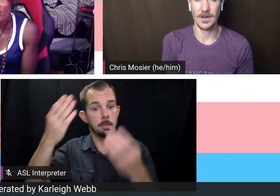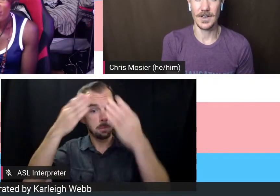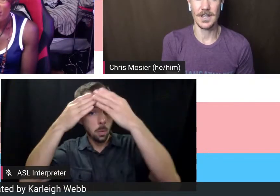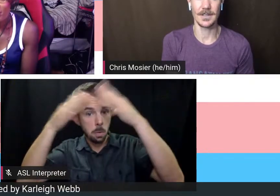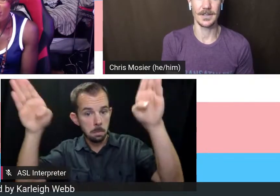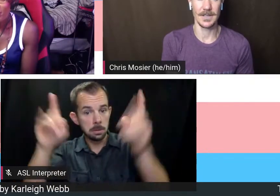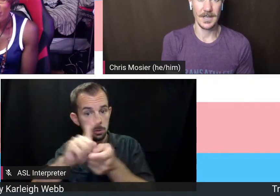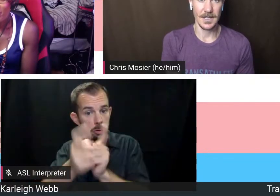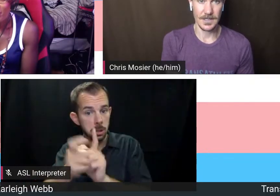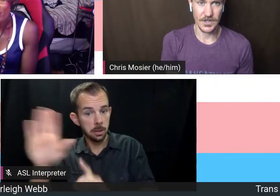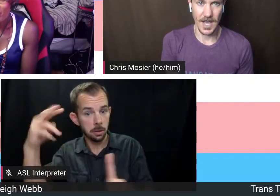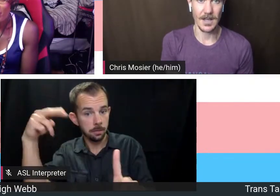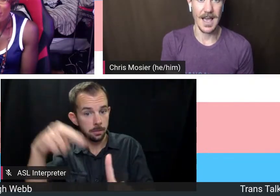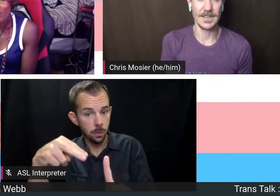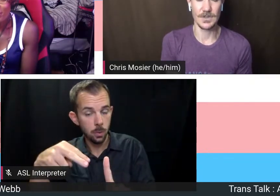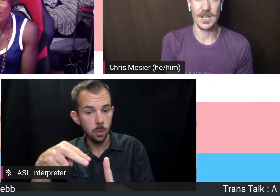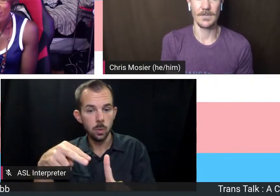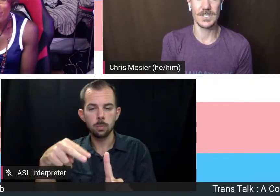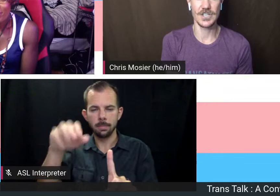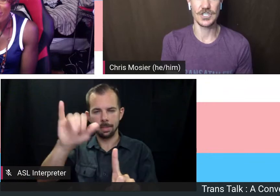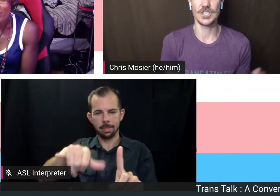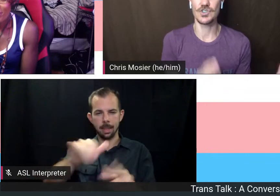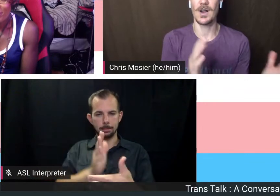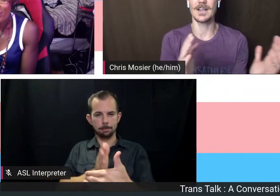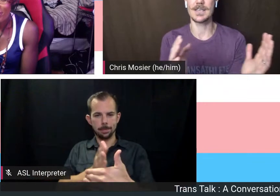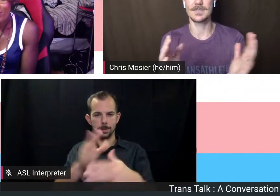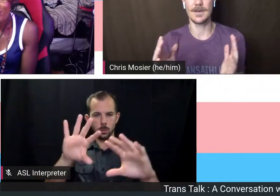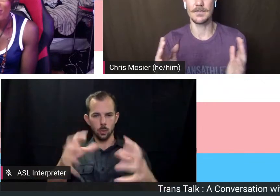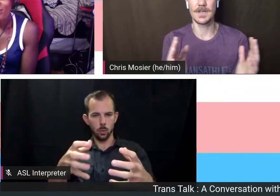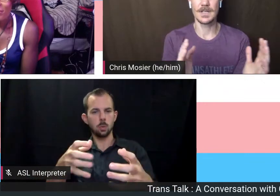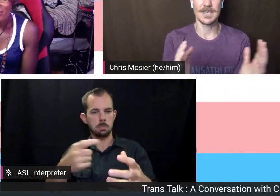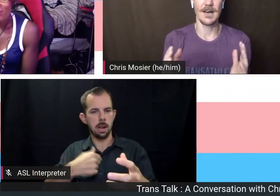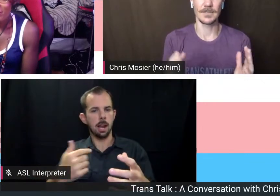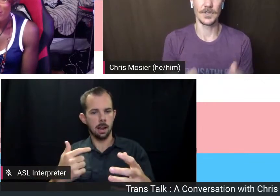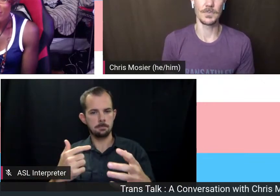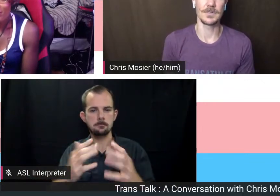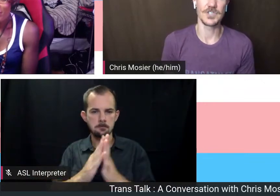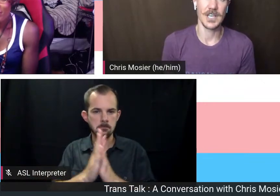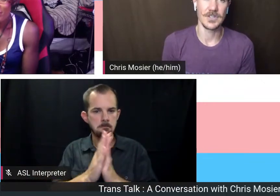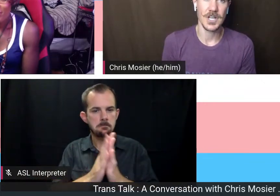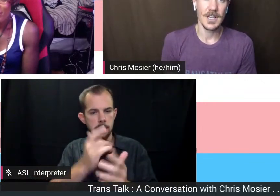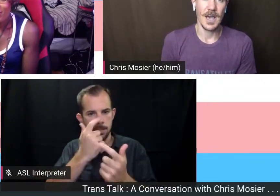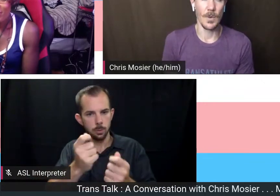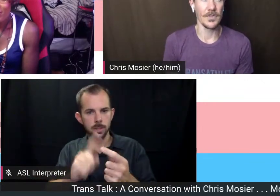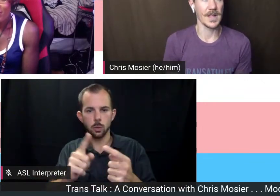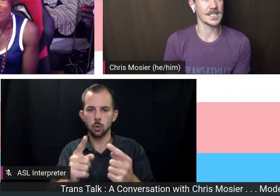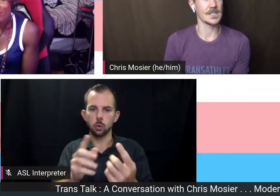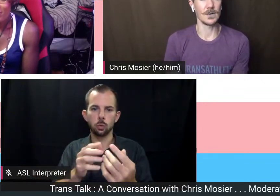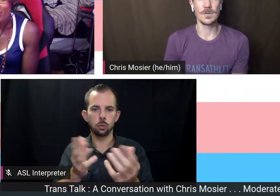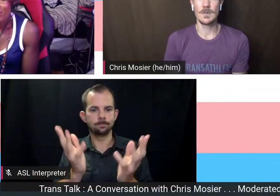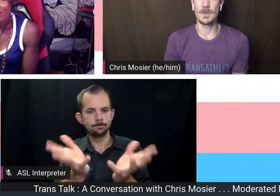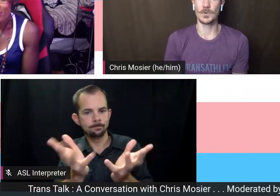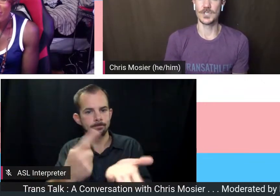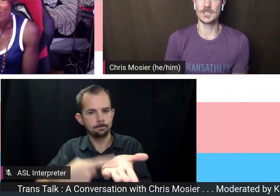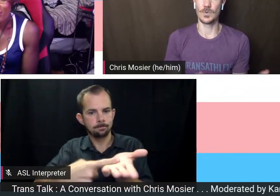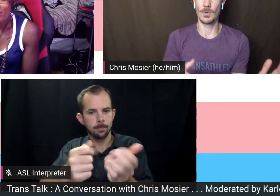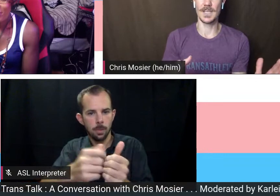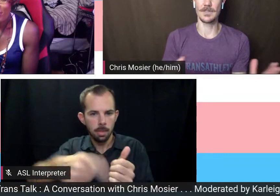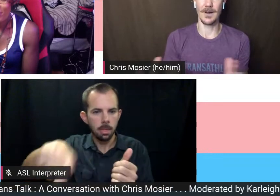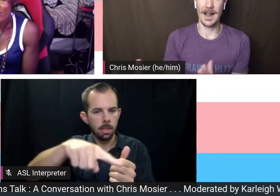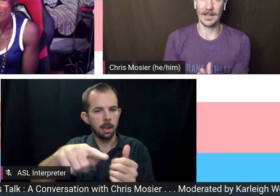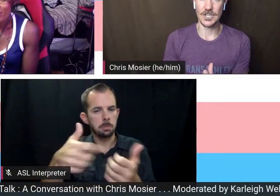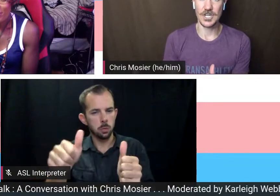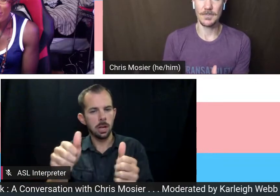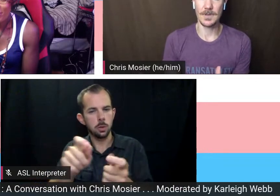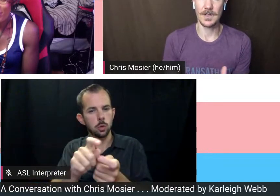and targeting, and like having those conversations to try to get them to have a little bit of change. And whether that's, people just